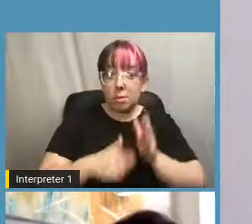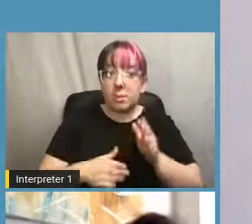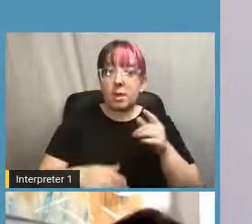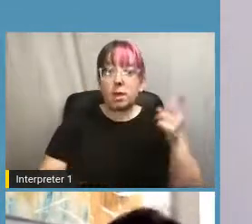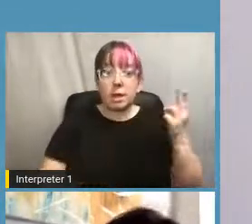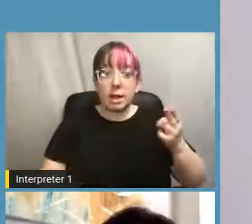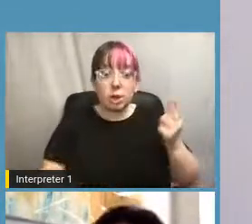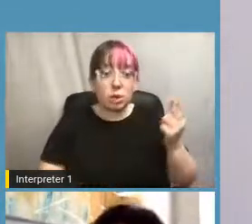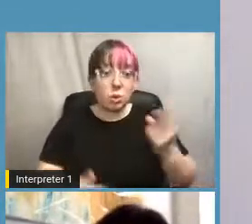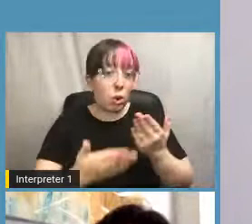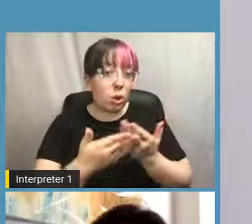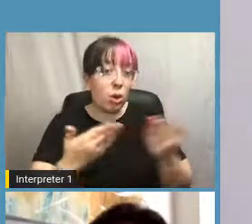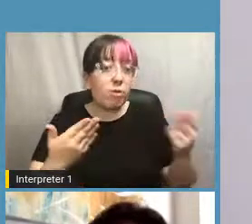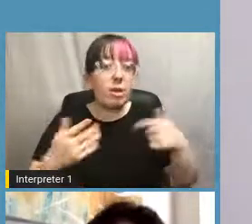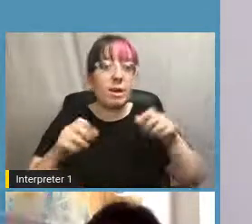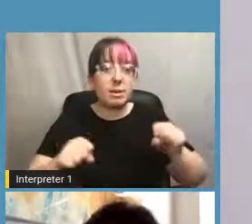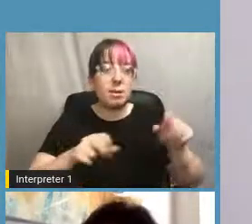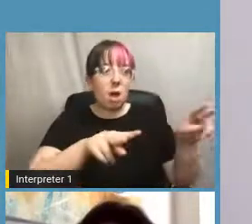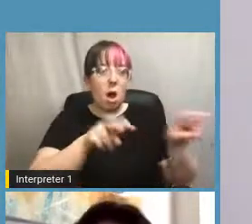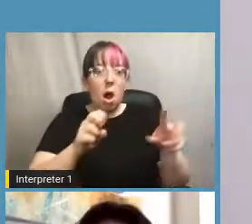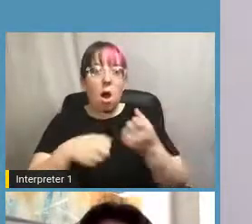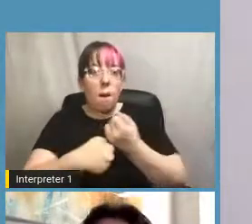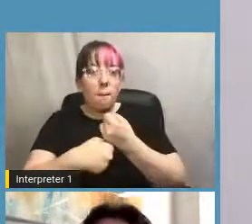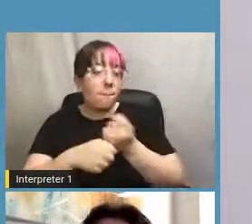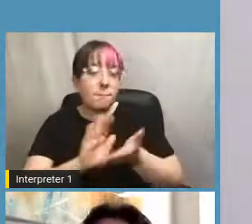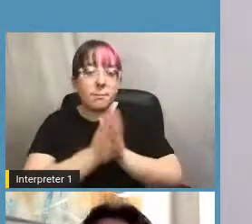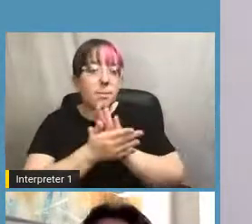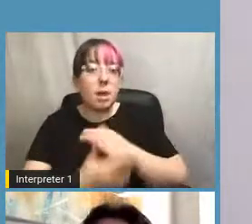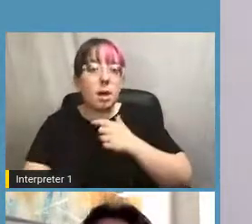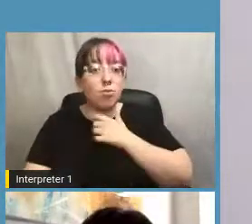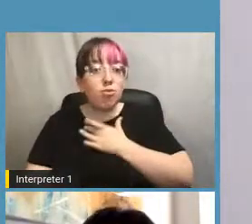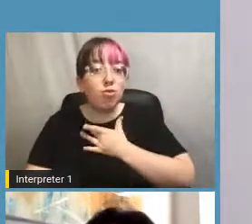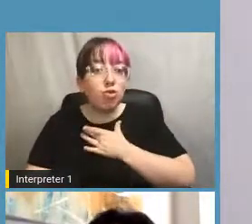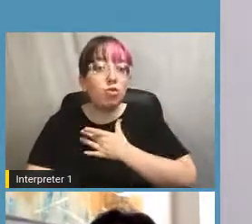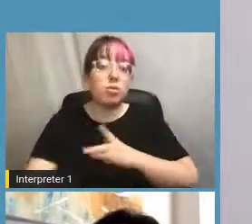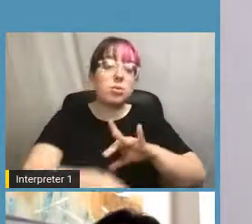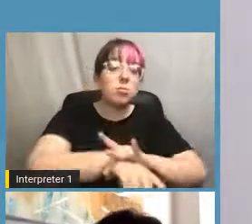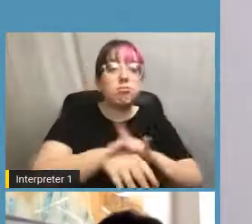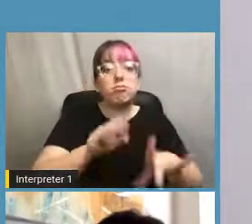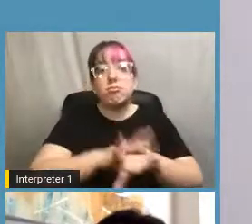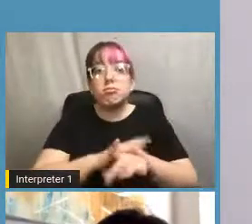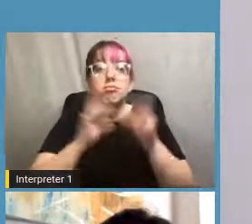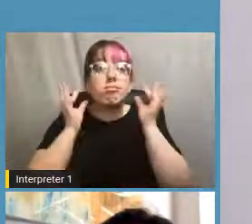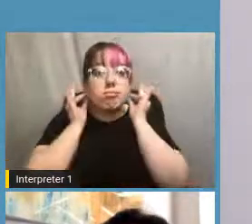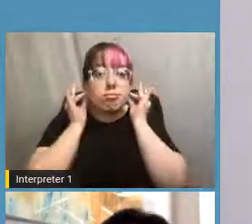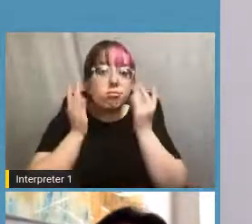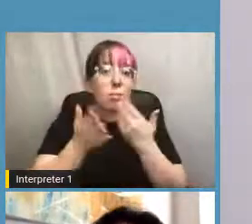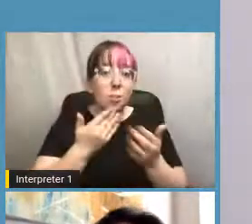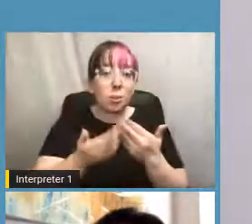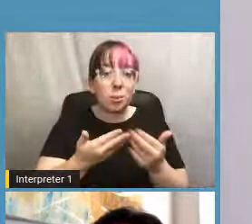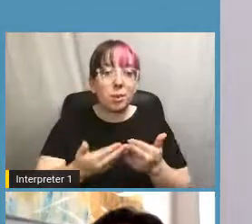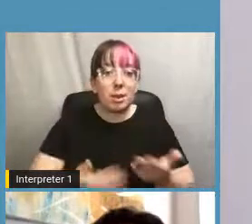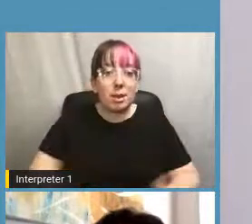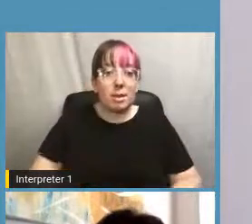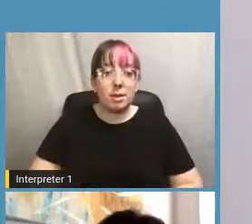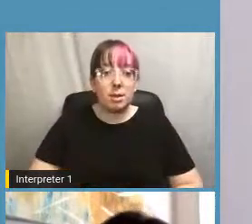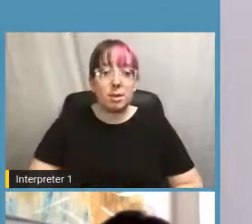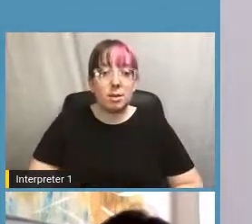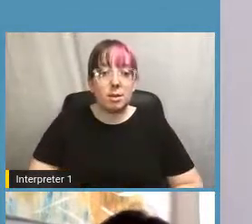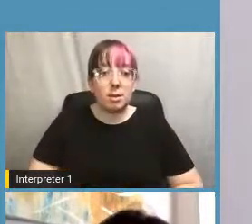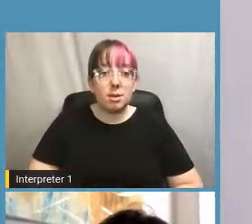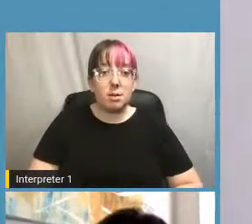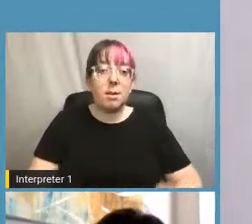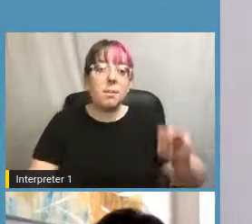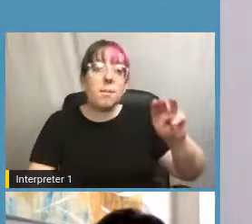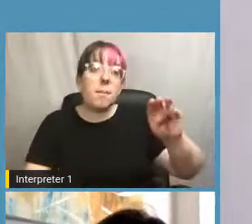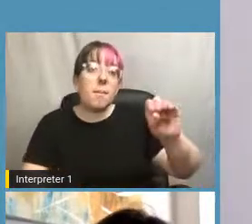you could talk to them, and through the website, just generate this synergy that will let you to, it's horrible, but monetize your collection, which